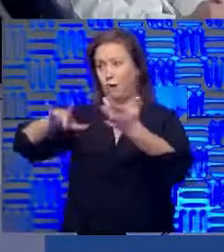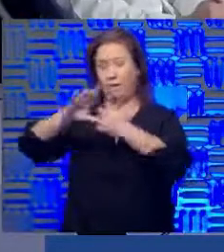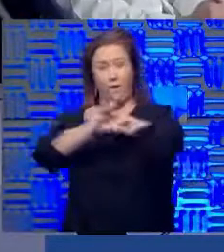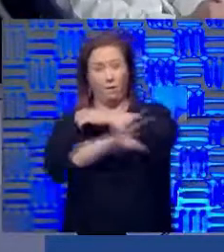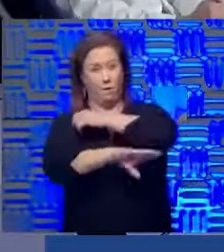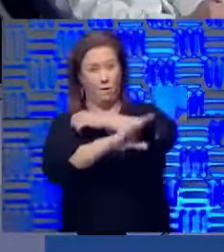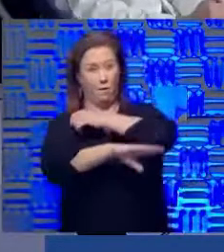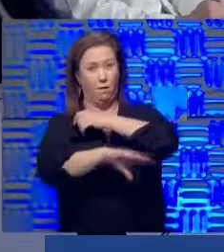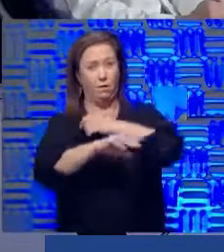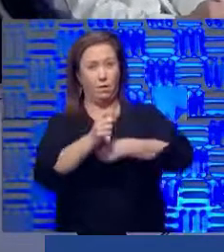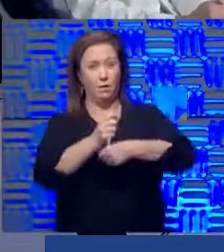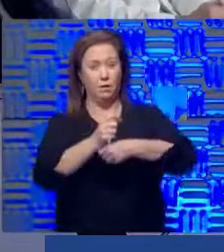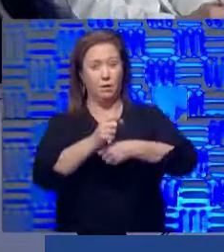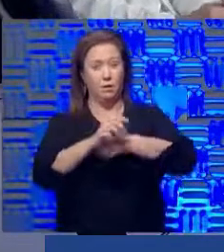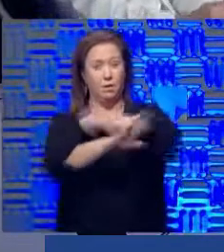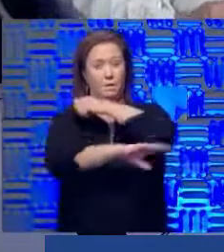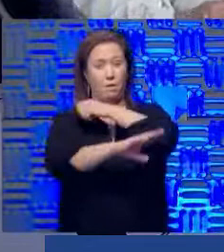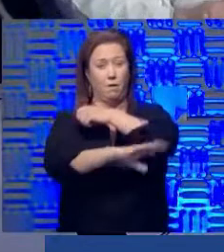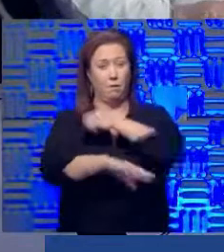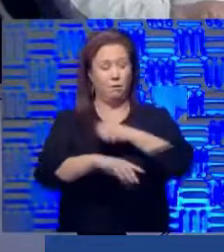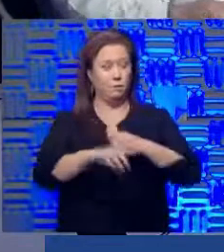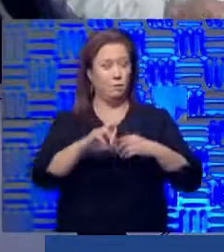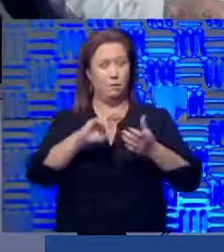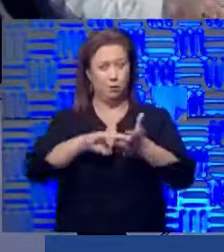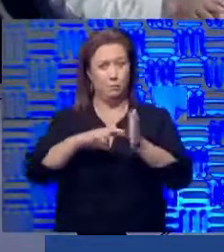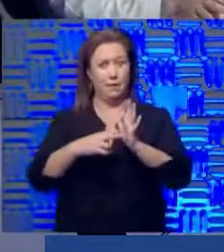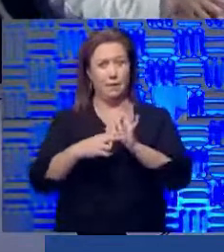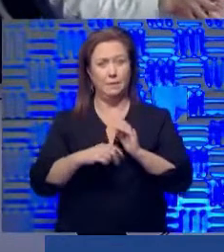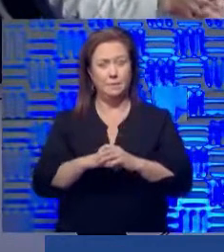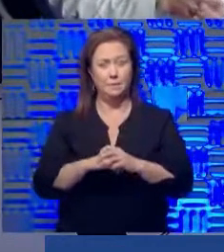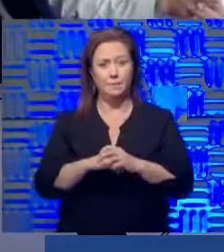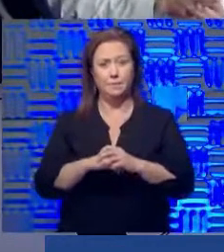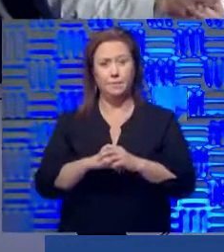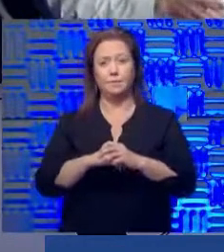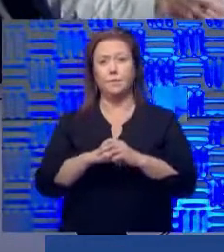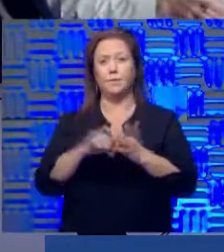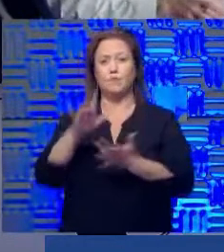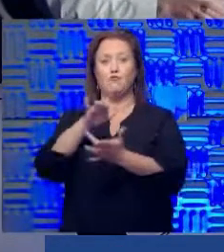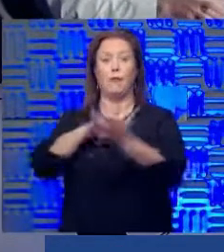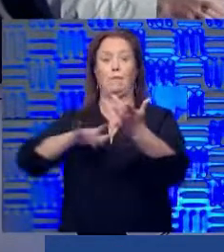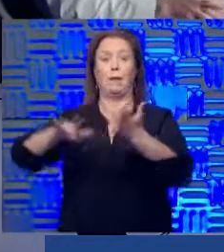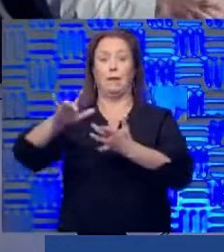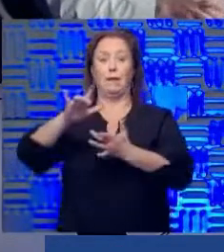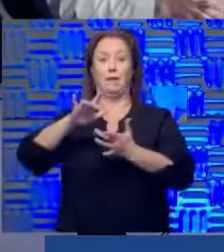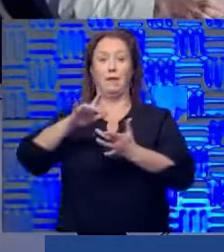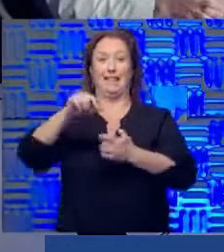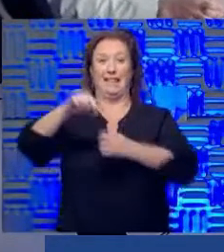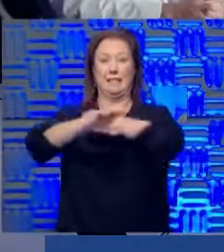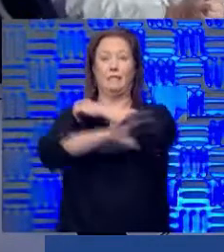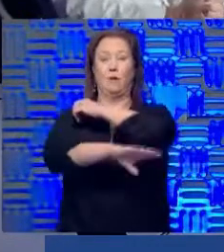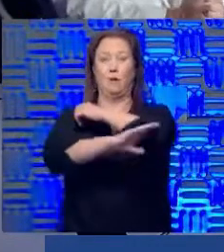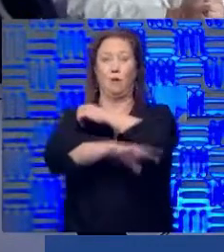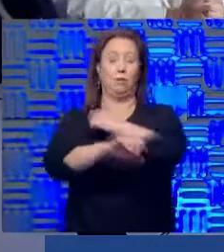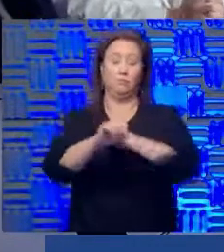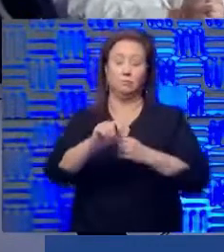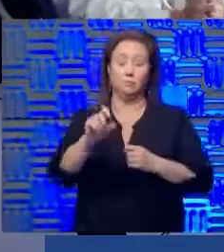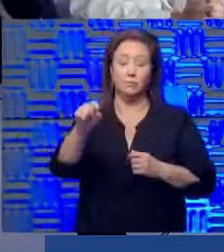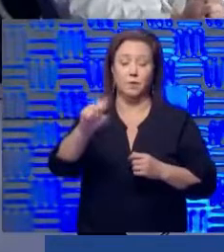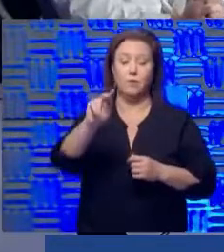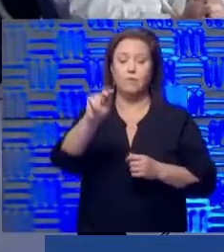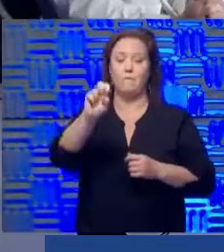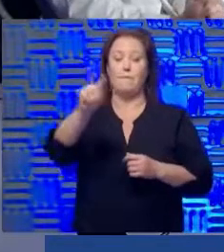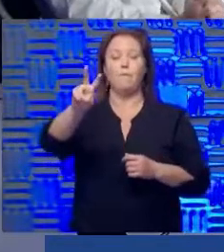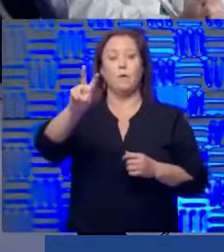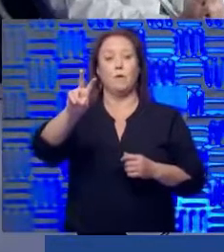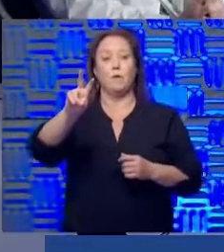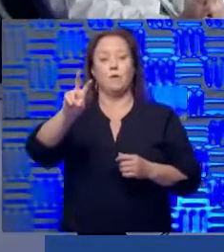is that kind of the flavor of that, Nate? Well, I think that traveling this fall or even November,